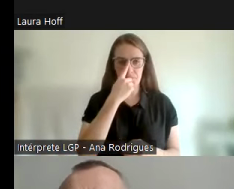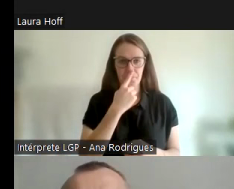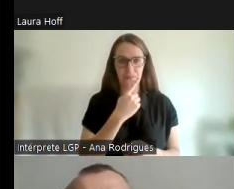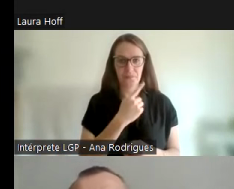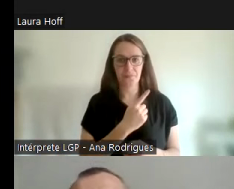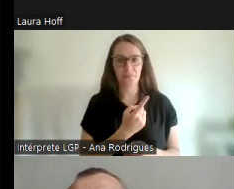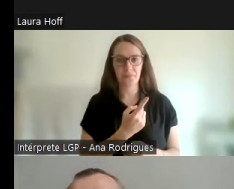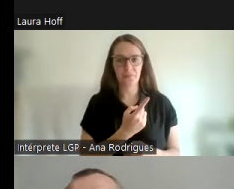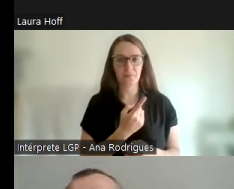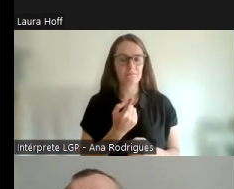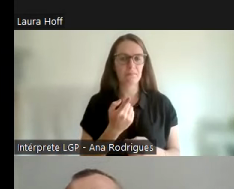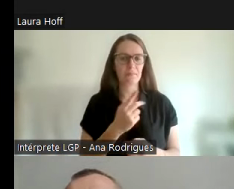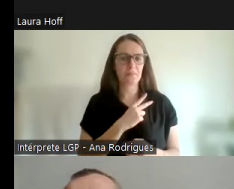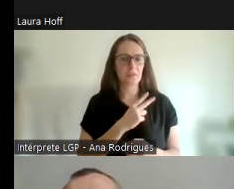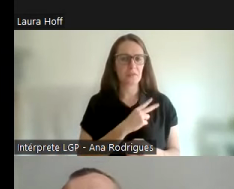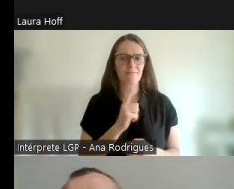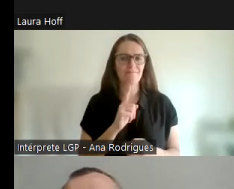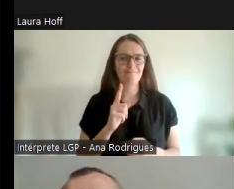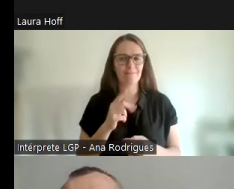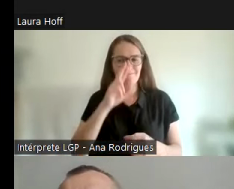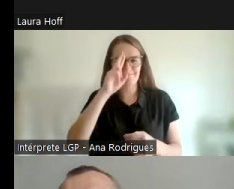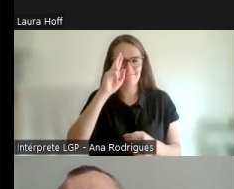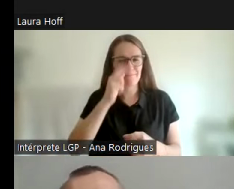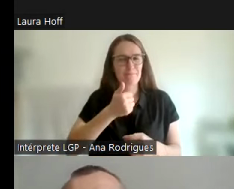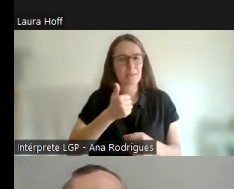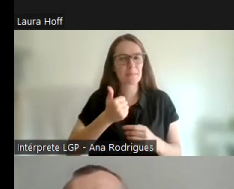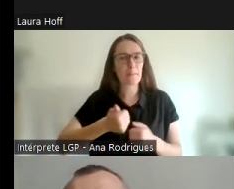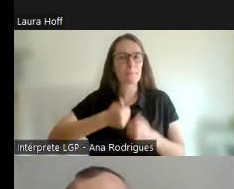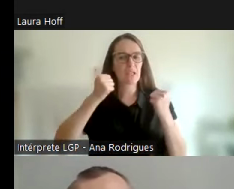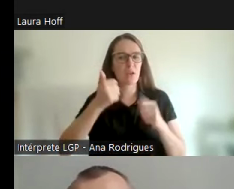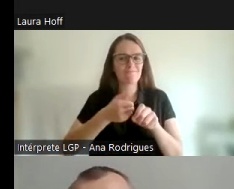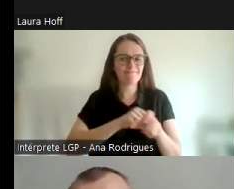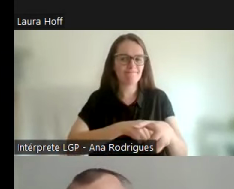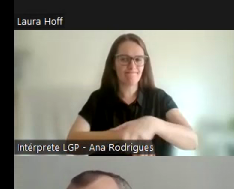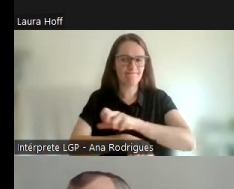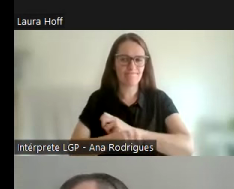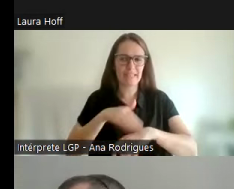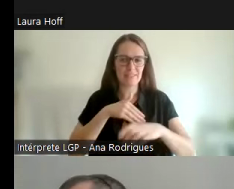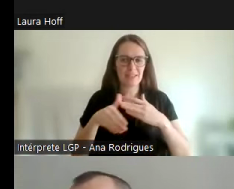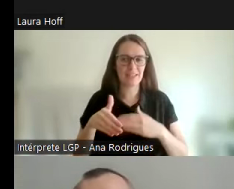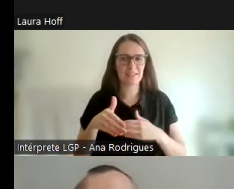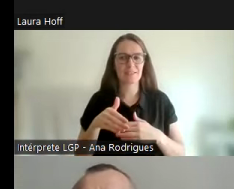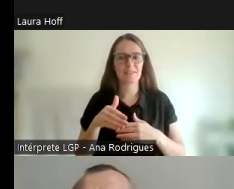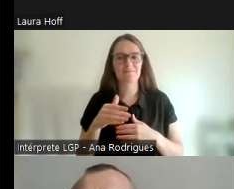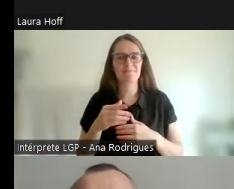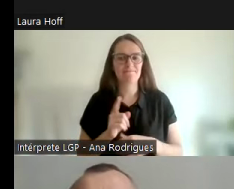don't do their best to teach the